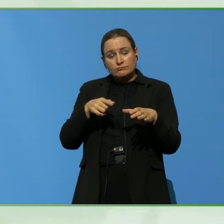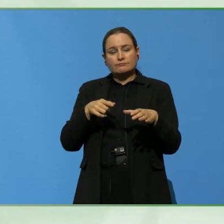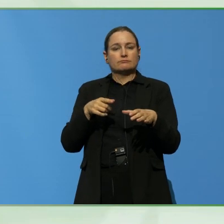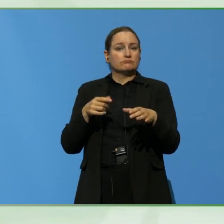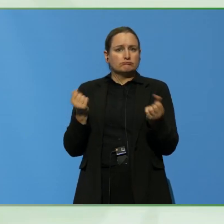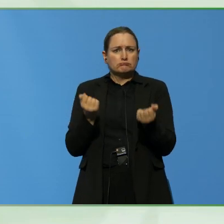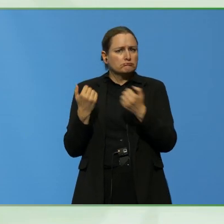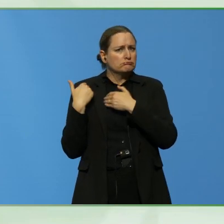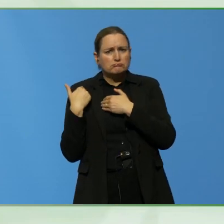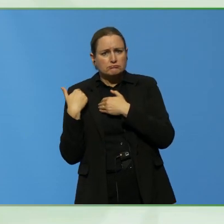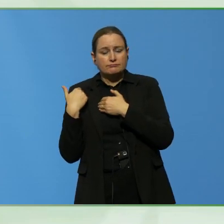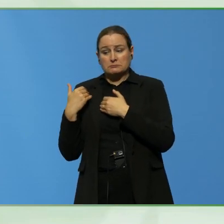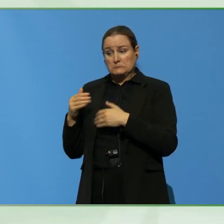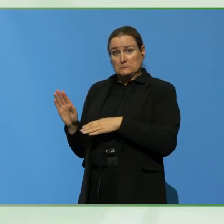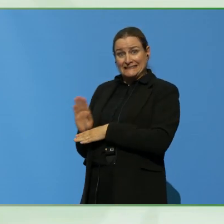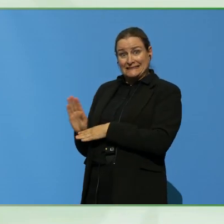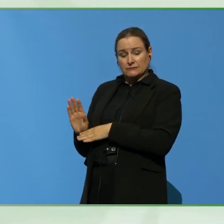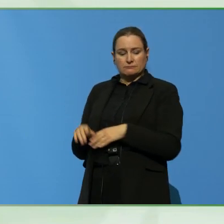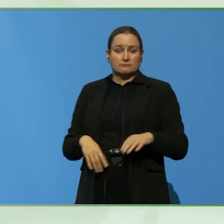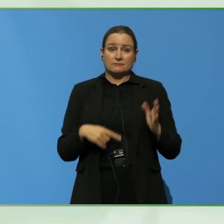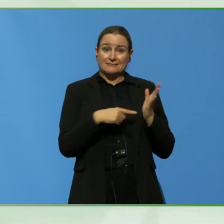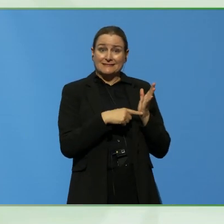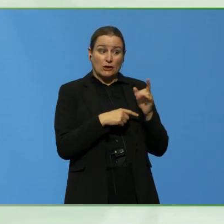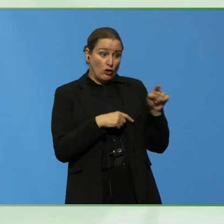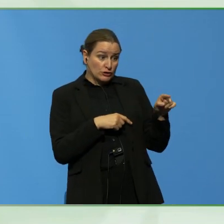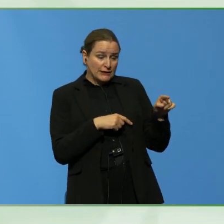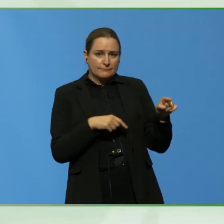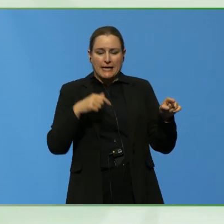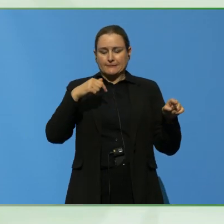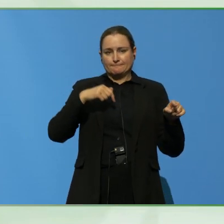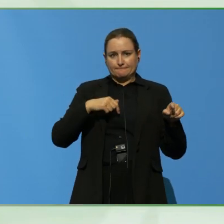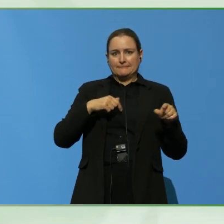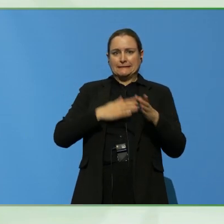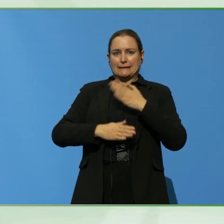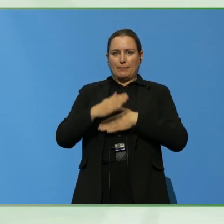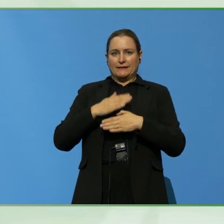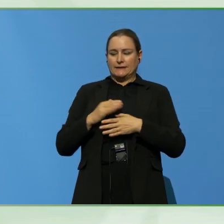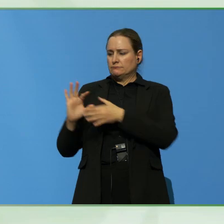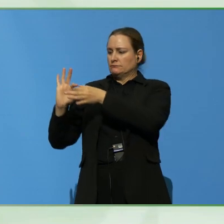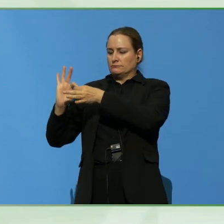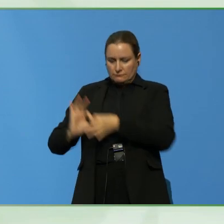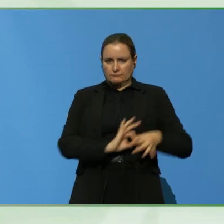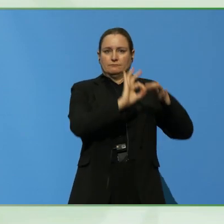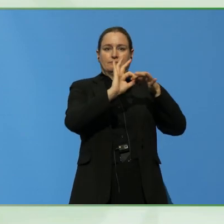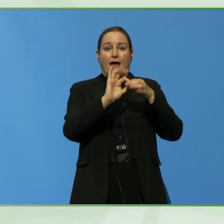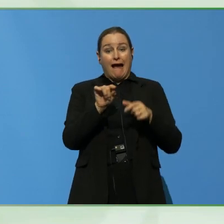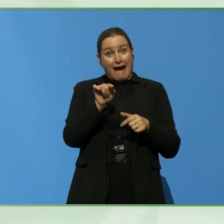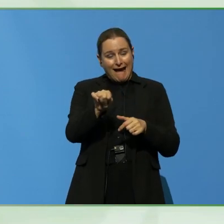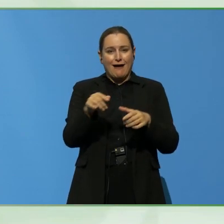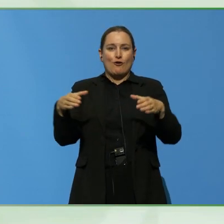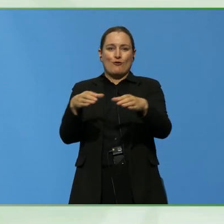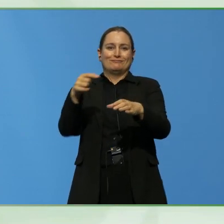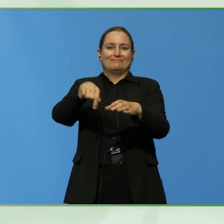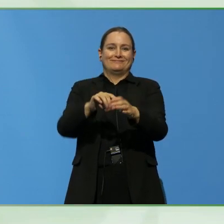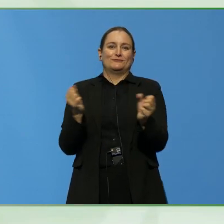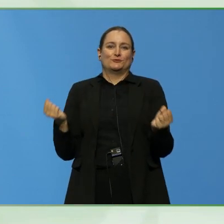business, technology, and disability. Because we start from the observation that disability in